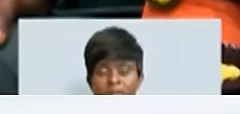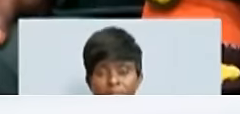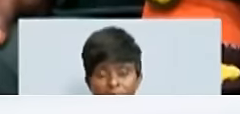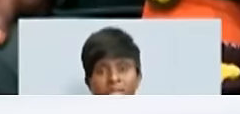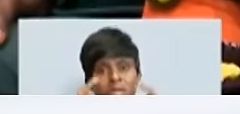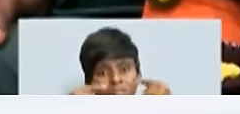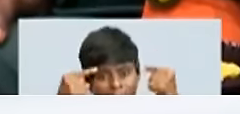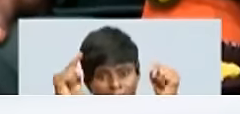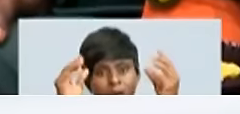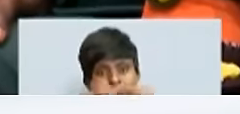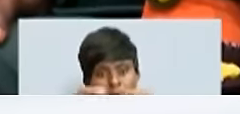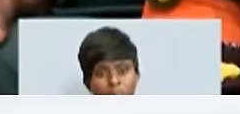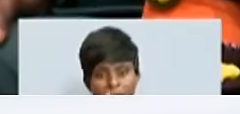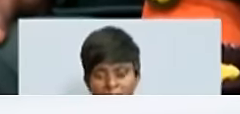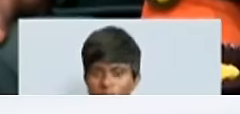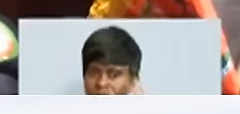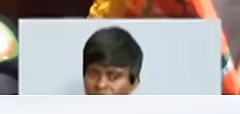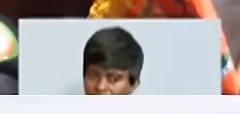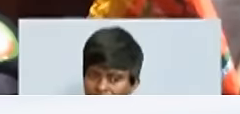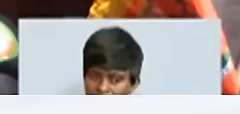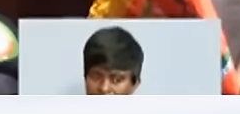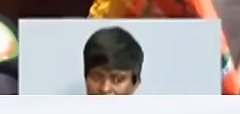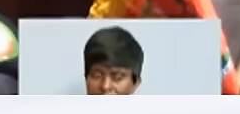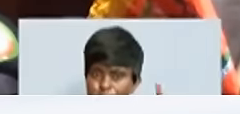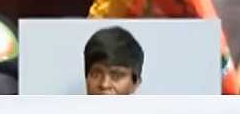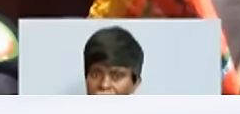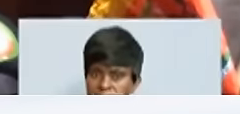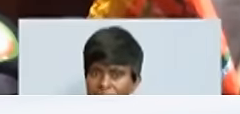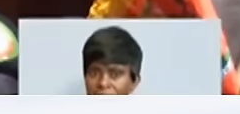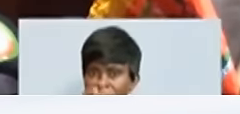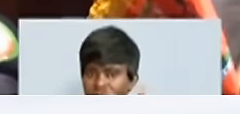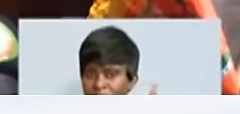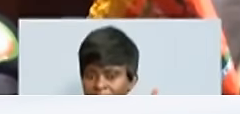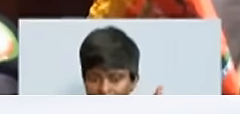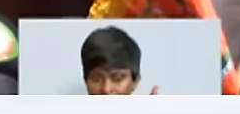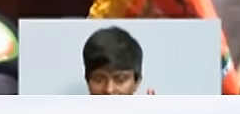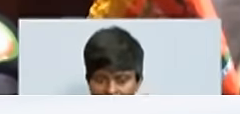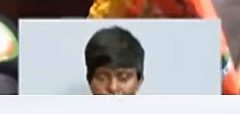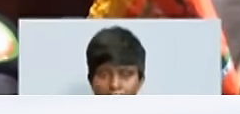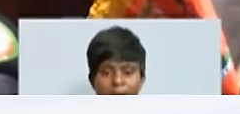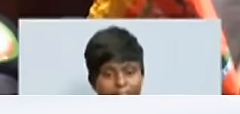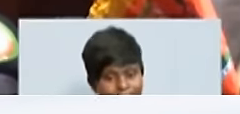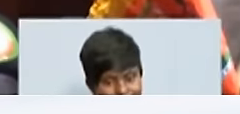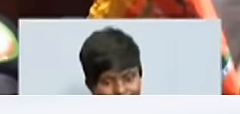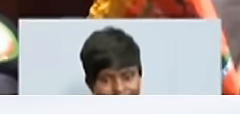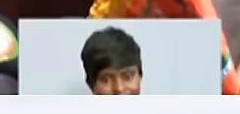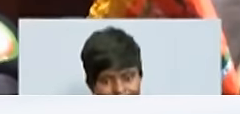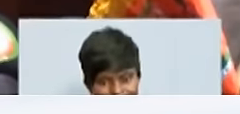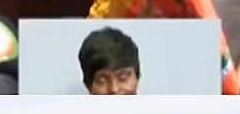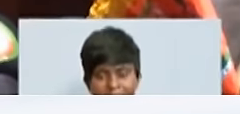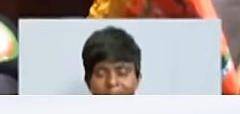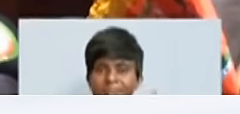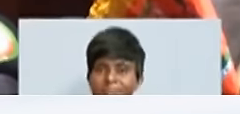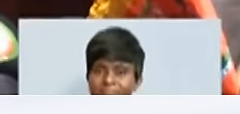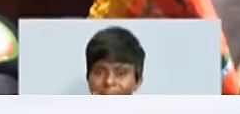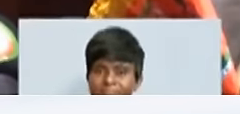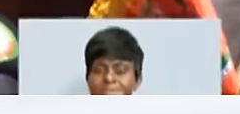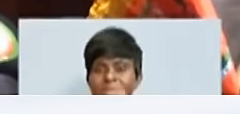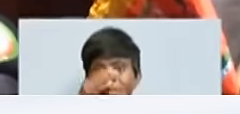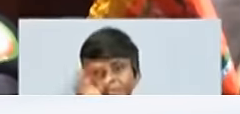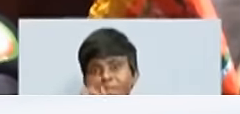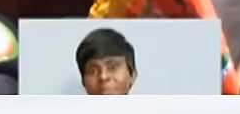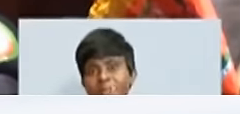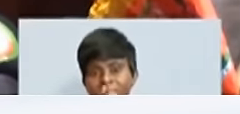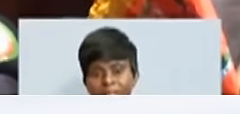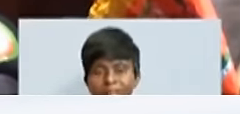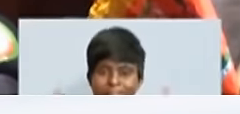notable progress in the application of our national values and principles. We have been steadfast in the fight against corruption, in